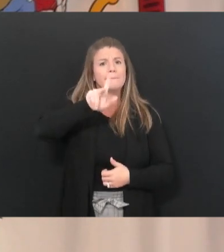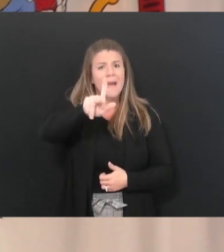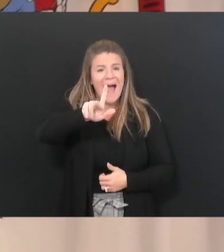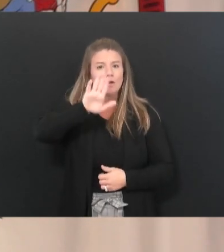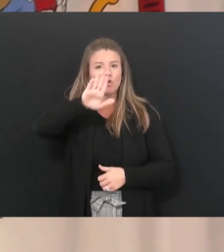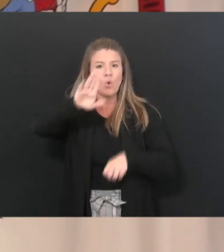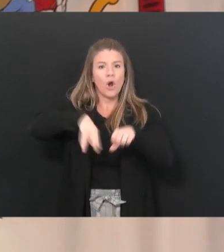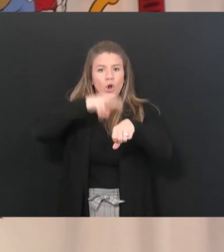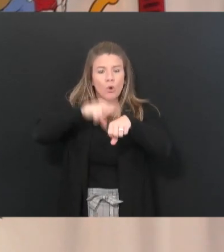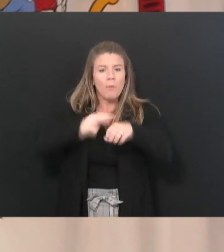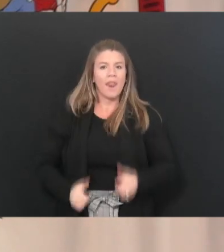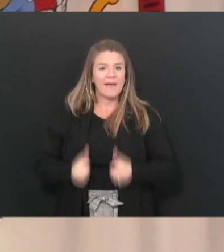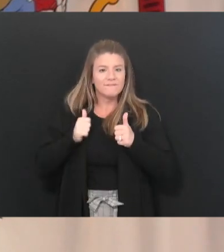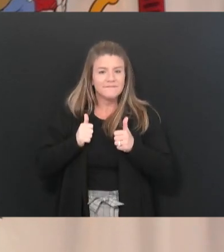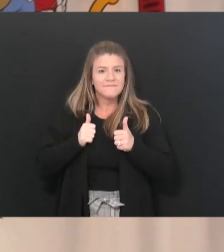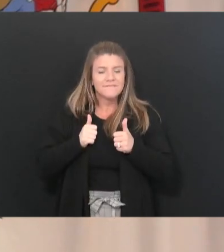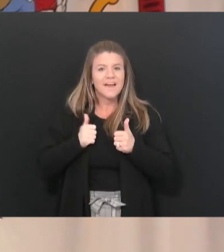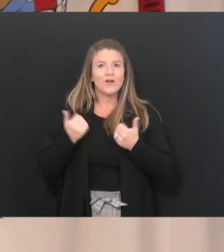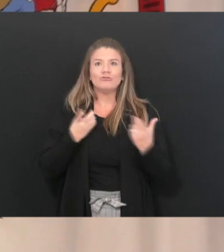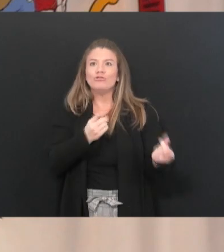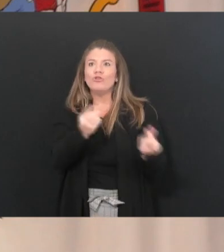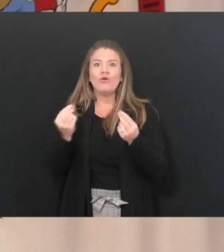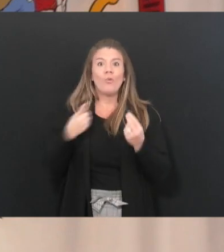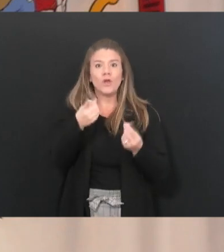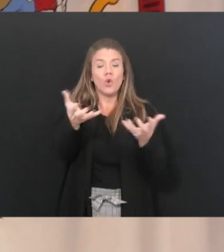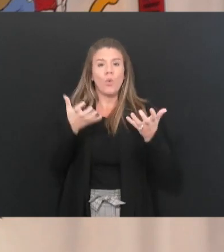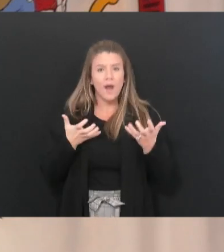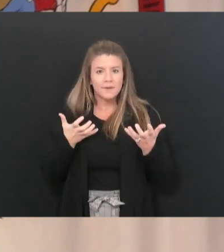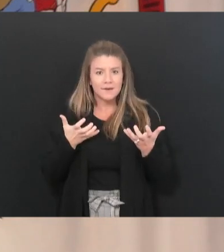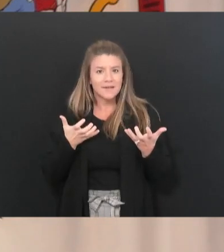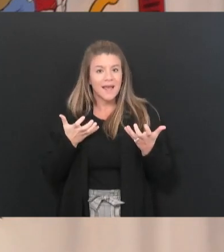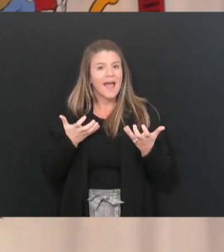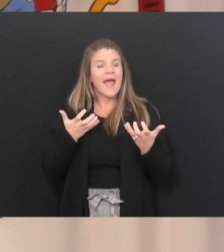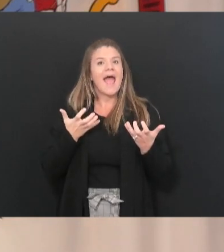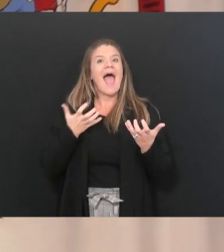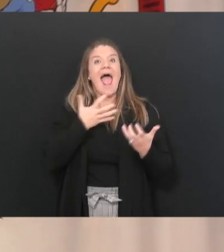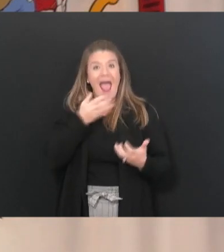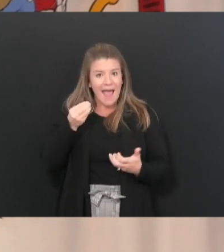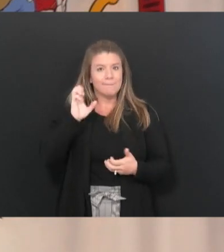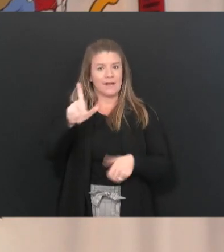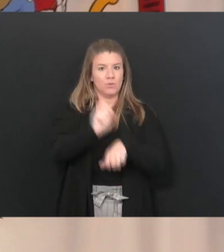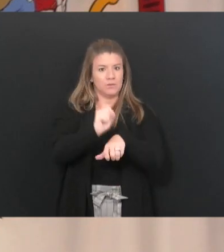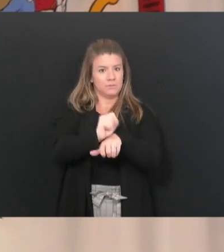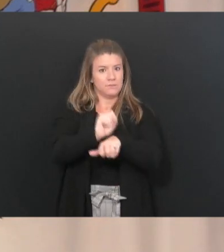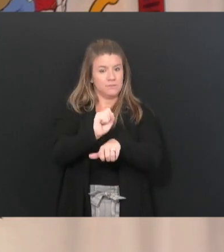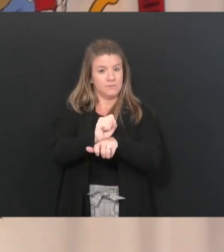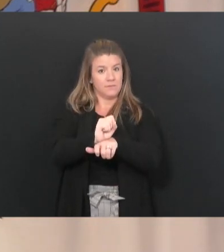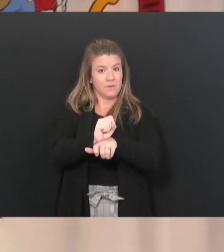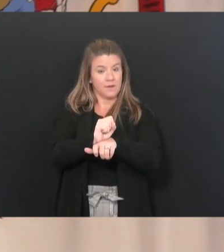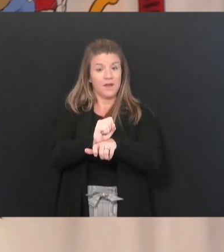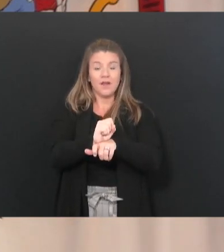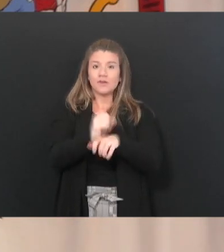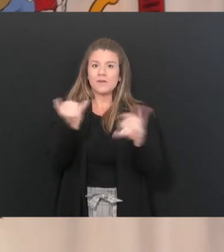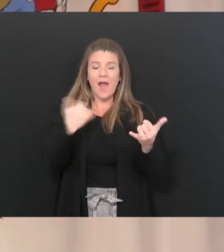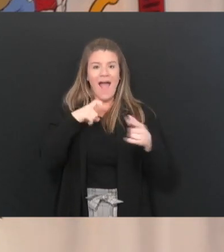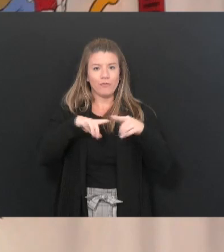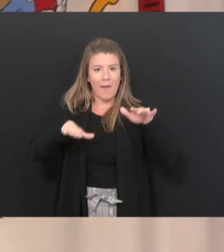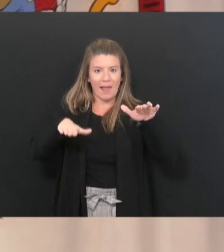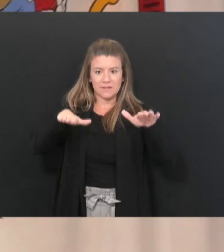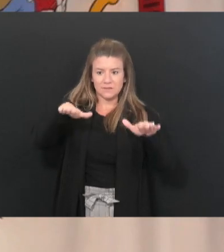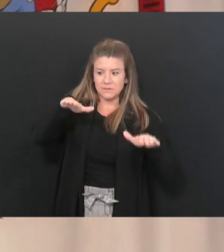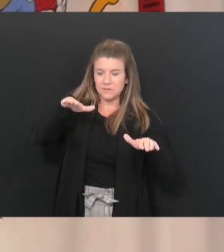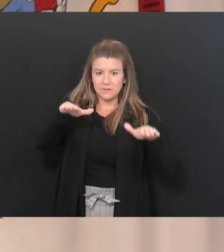would like to do with your life and get us back to work. So, it's a balancing act. It's very,